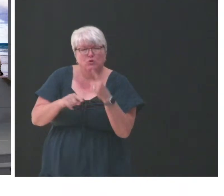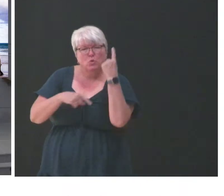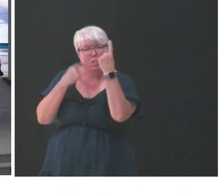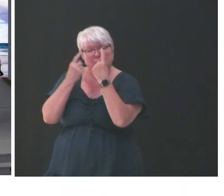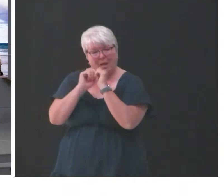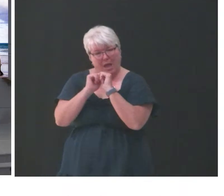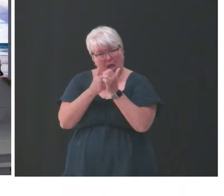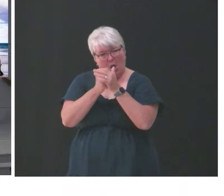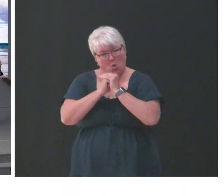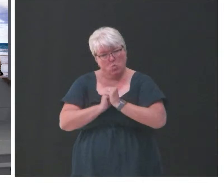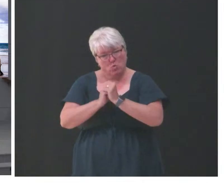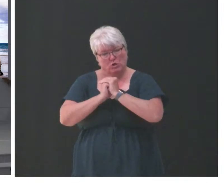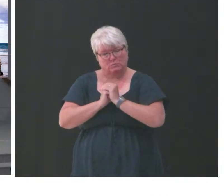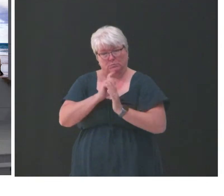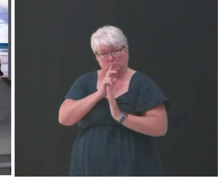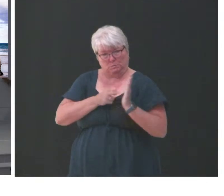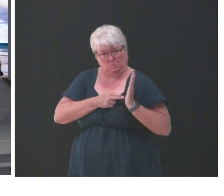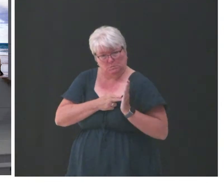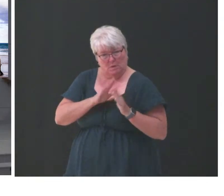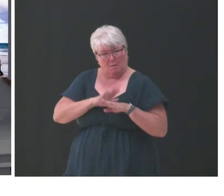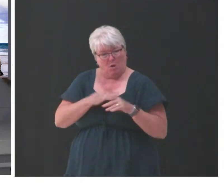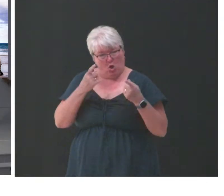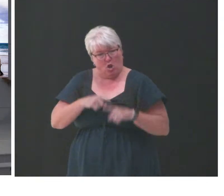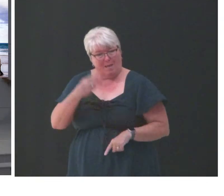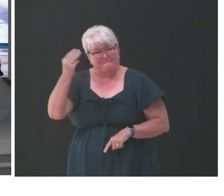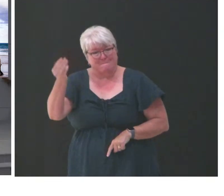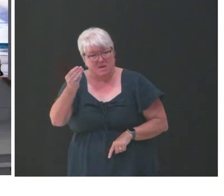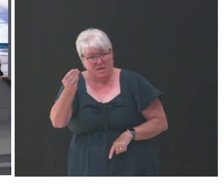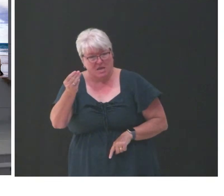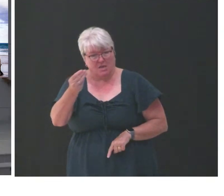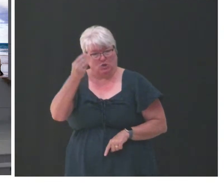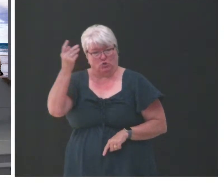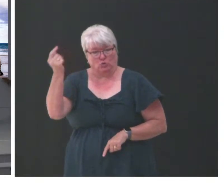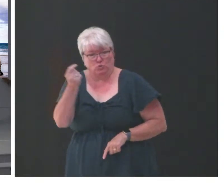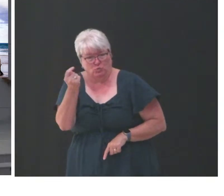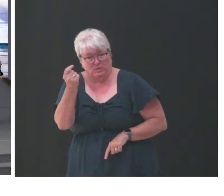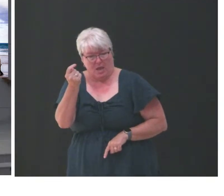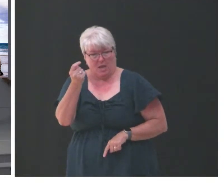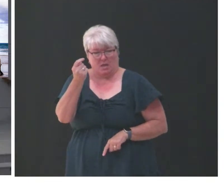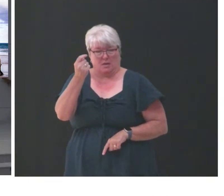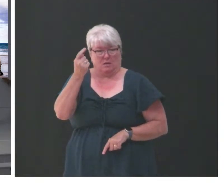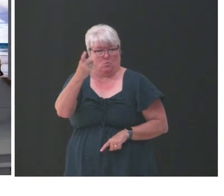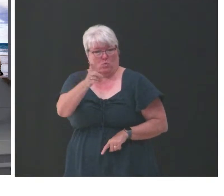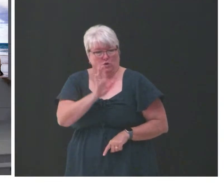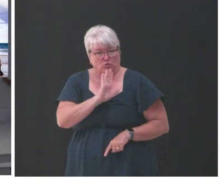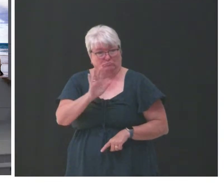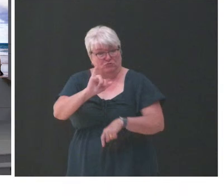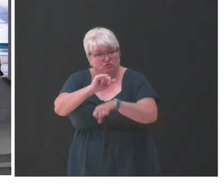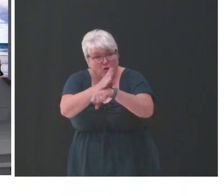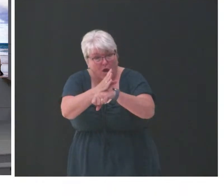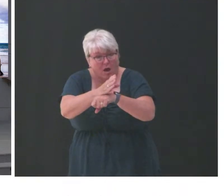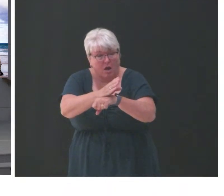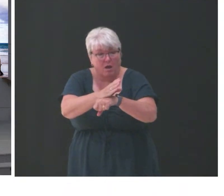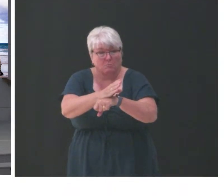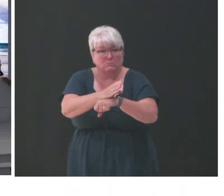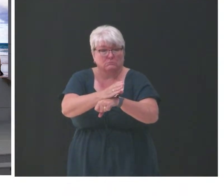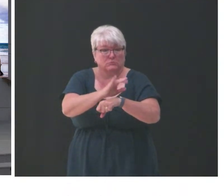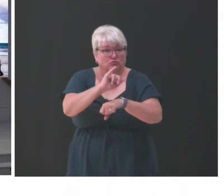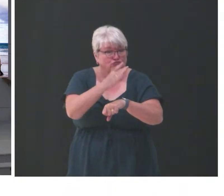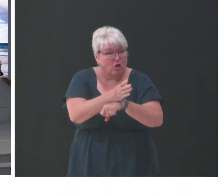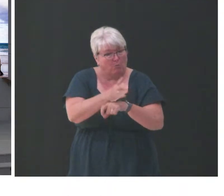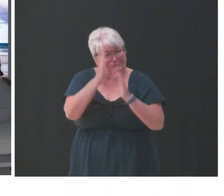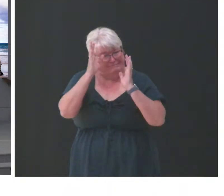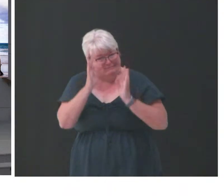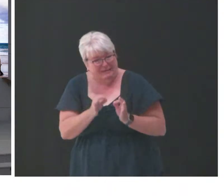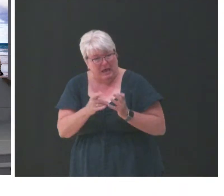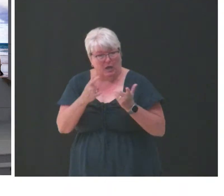about how worship is authenticated on Monday and on Tuesday. When you're at your job and you make